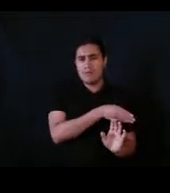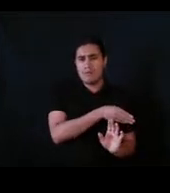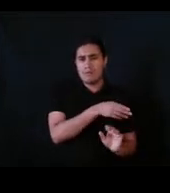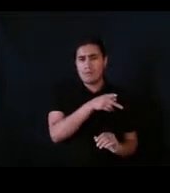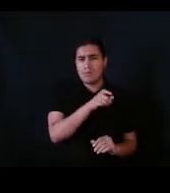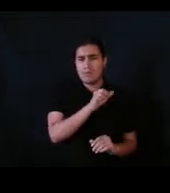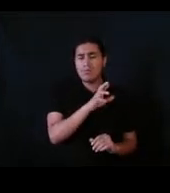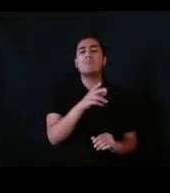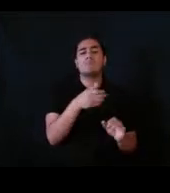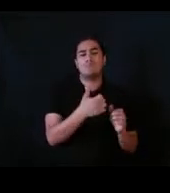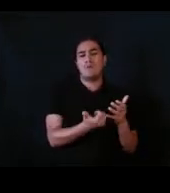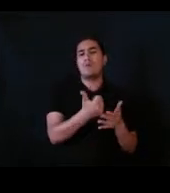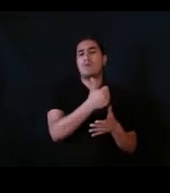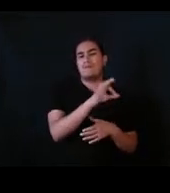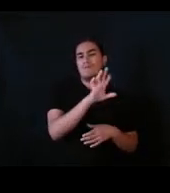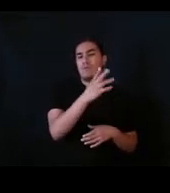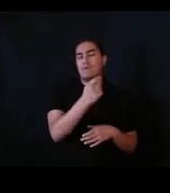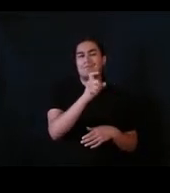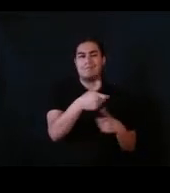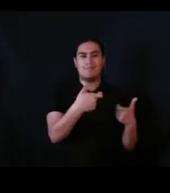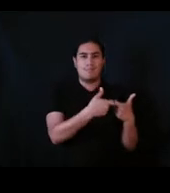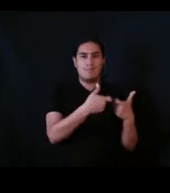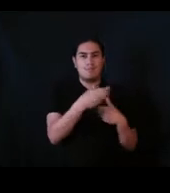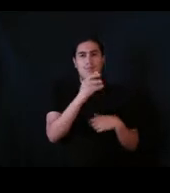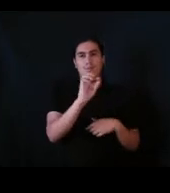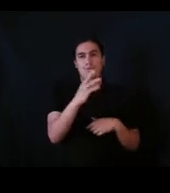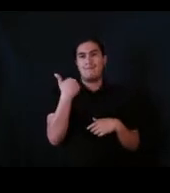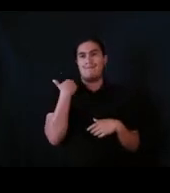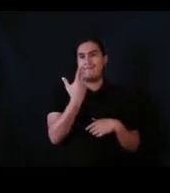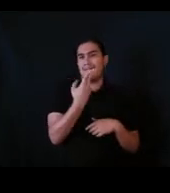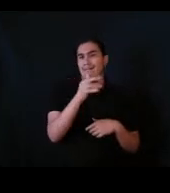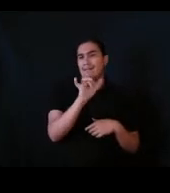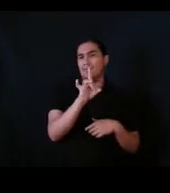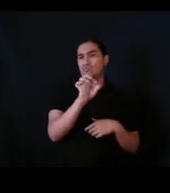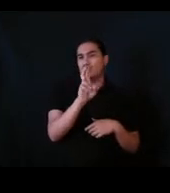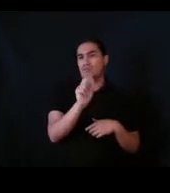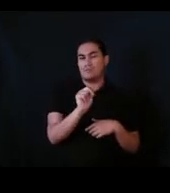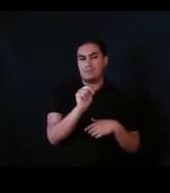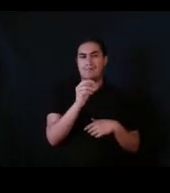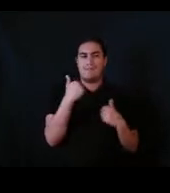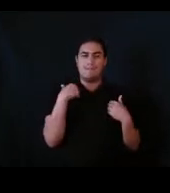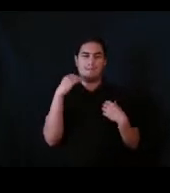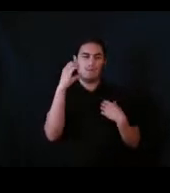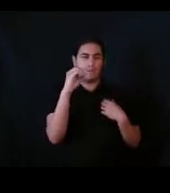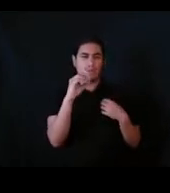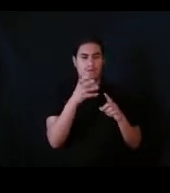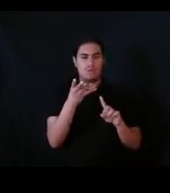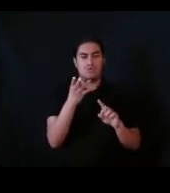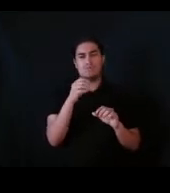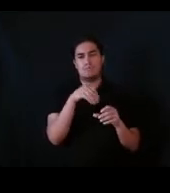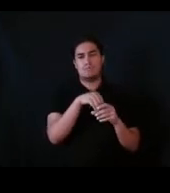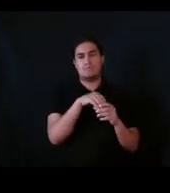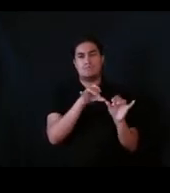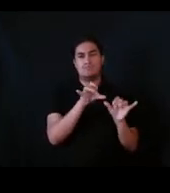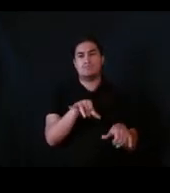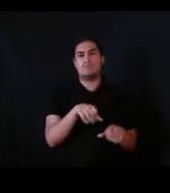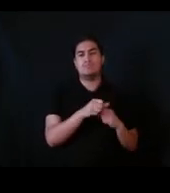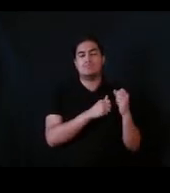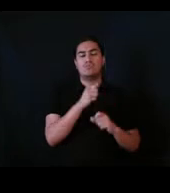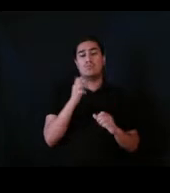to be electrified or have hydrogen fuel so they need to have zero emission infrastructure we've developed a draft of those